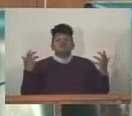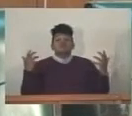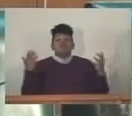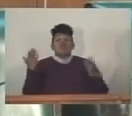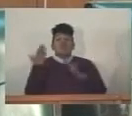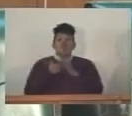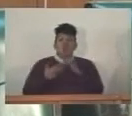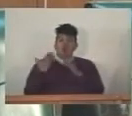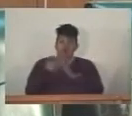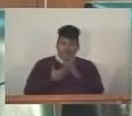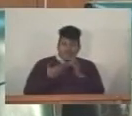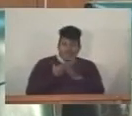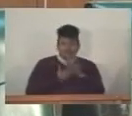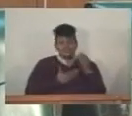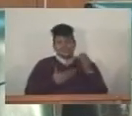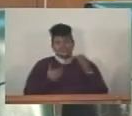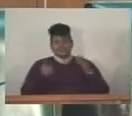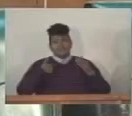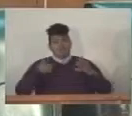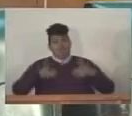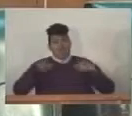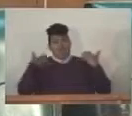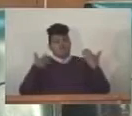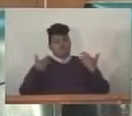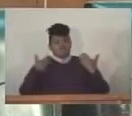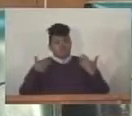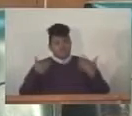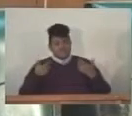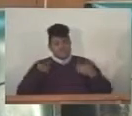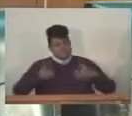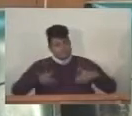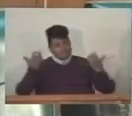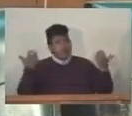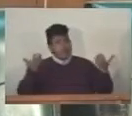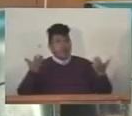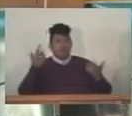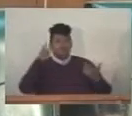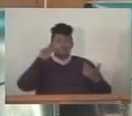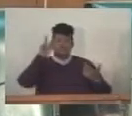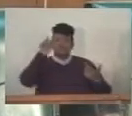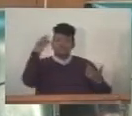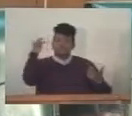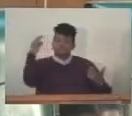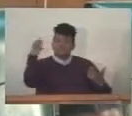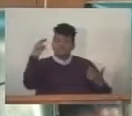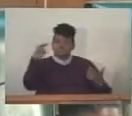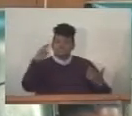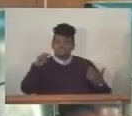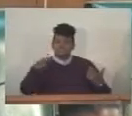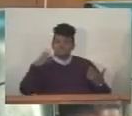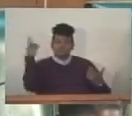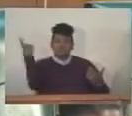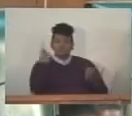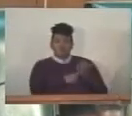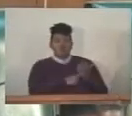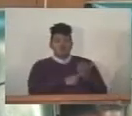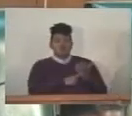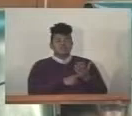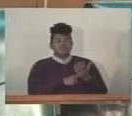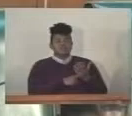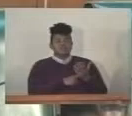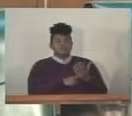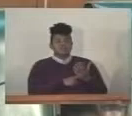annoyed, I'm very angry at the fact that for 2017, 1,000, based on